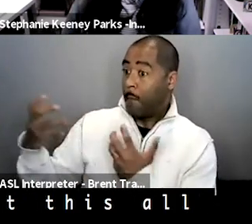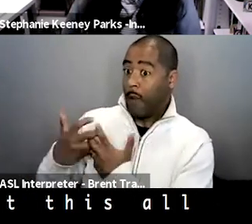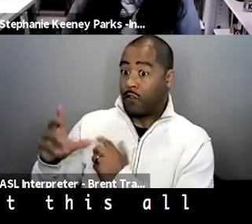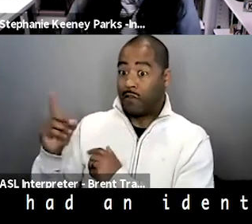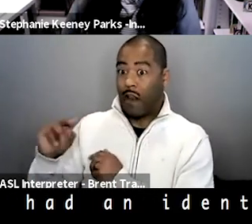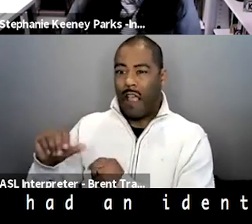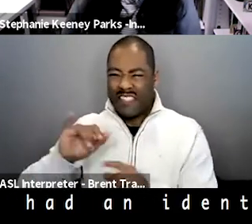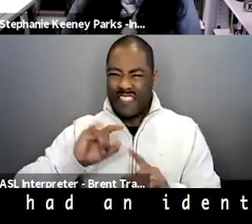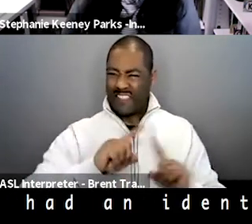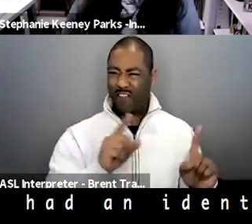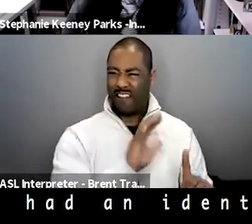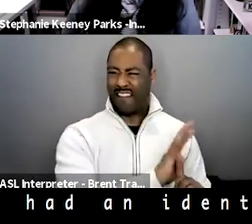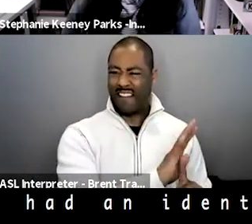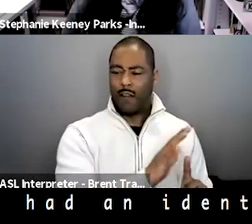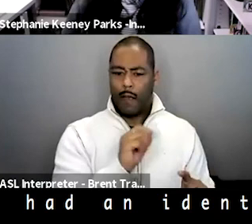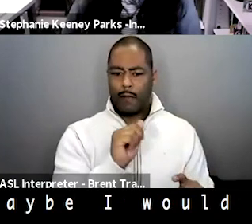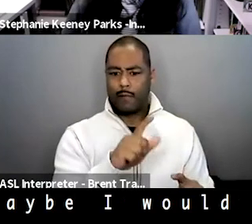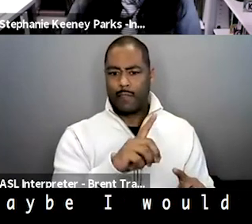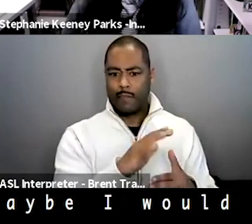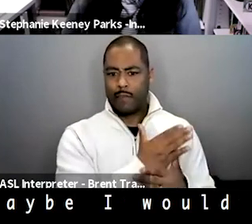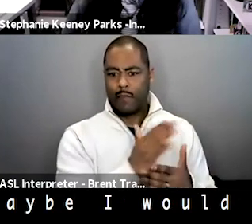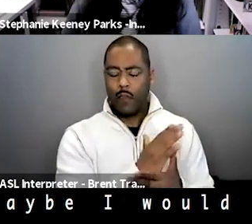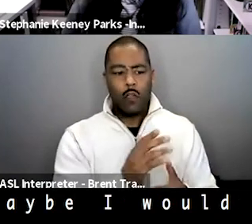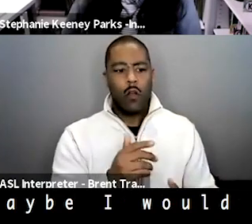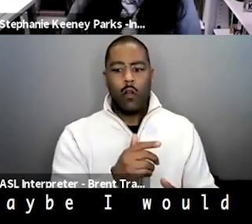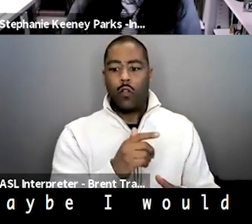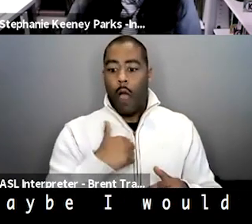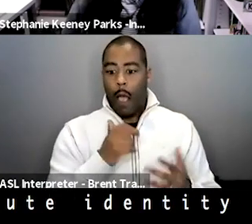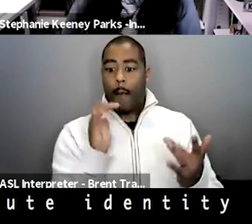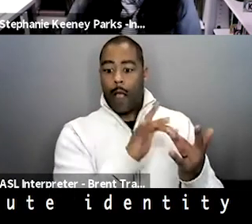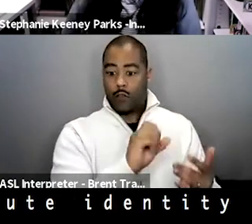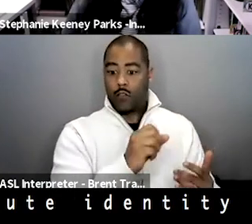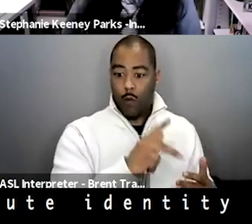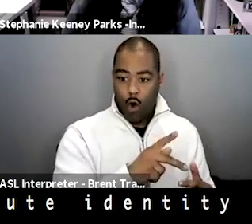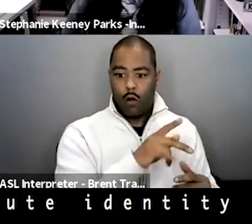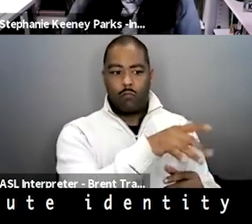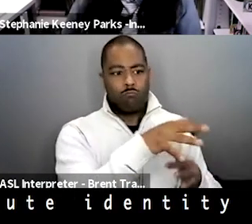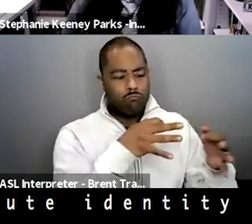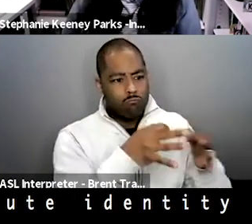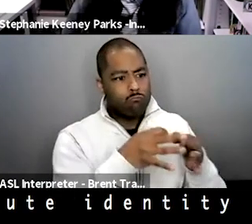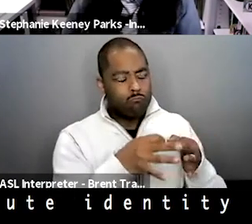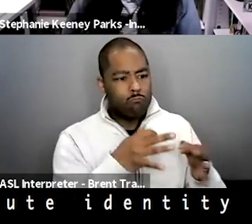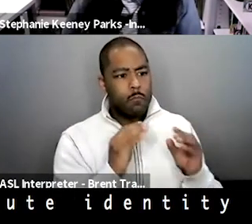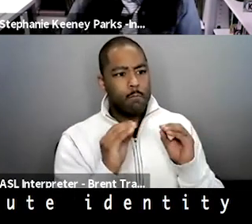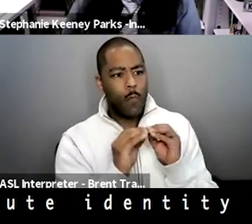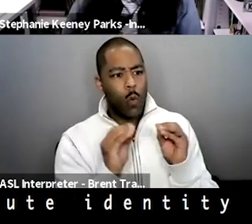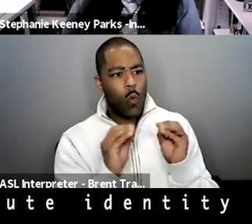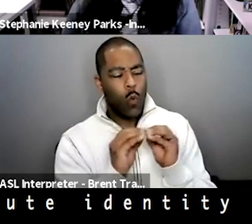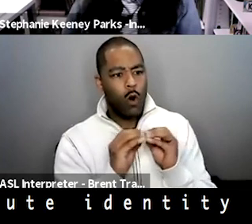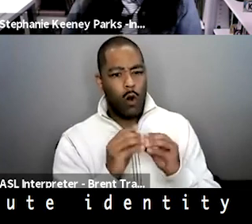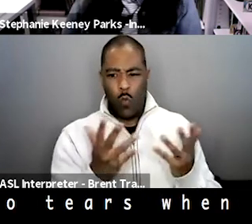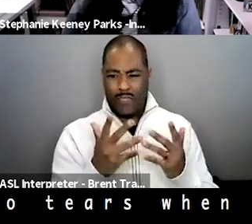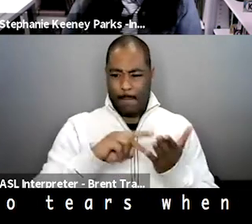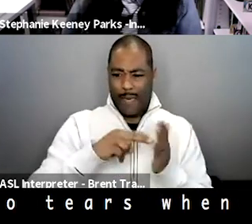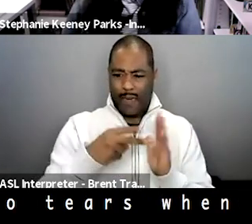And that's when she explained to me kind of in greater detail about what this all meant. And I did I had sort of an identity crisis, maybe I